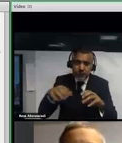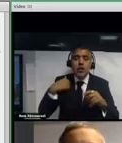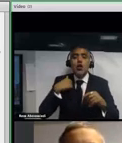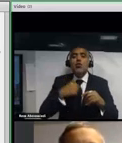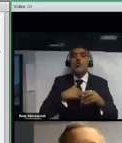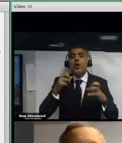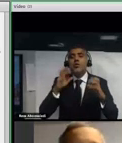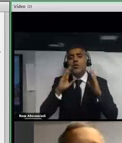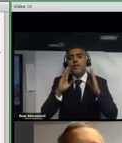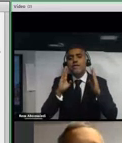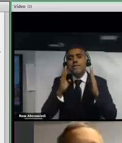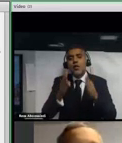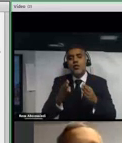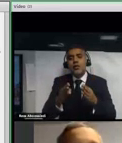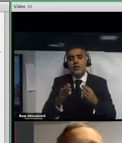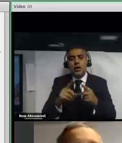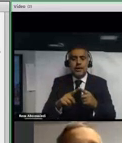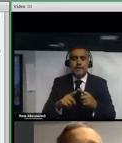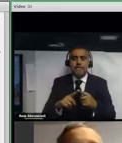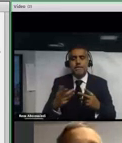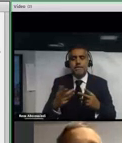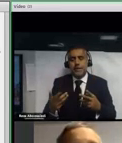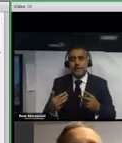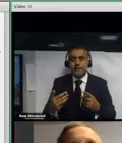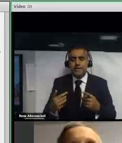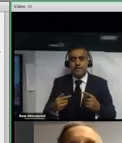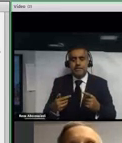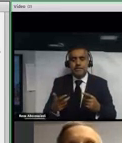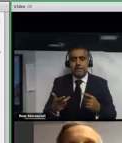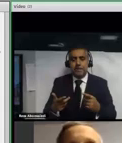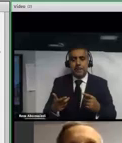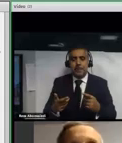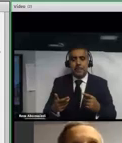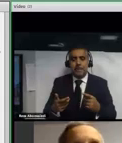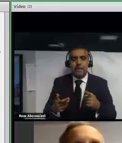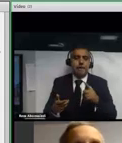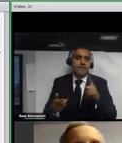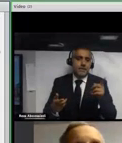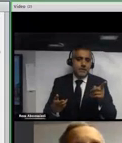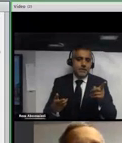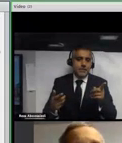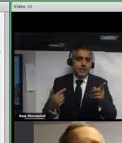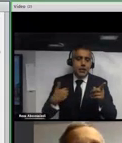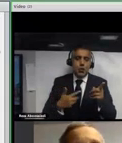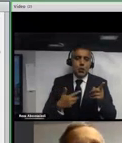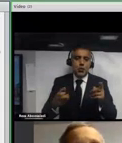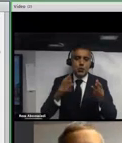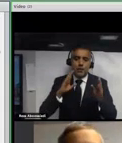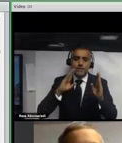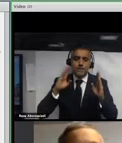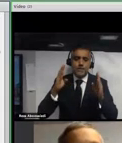on if I go back to this here, we want to focus on